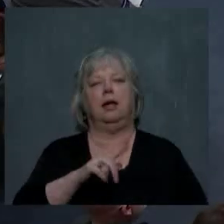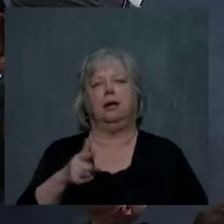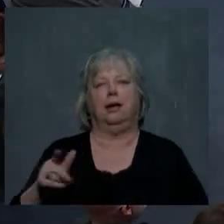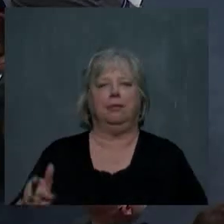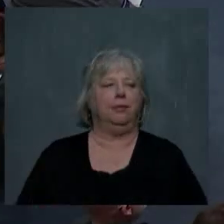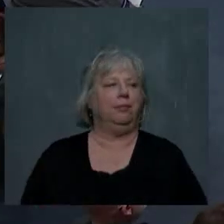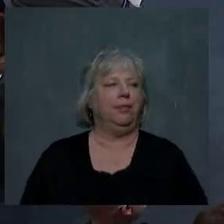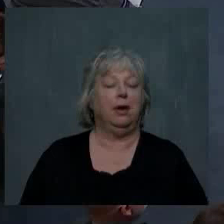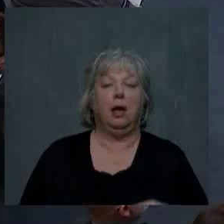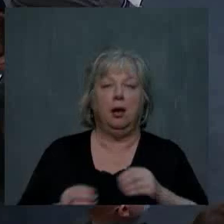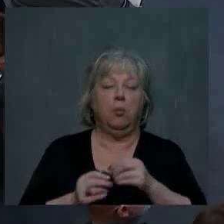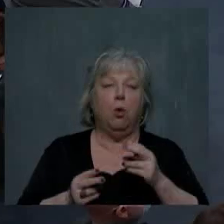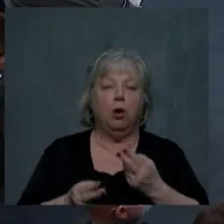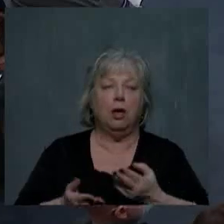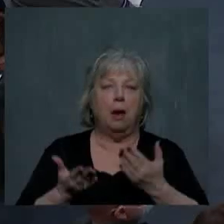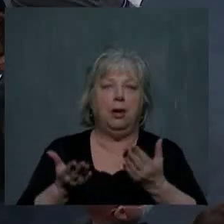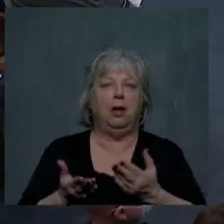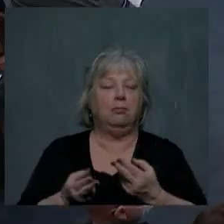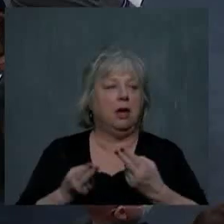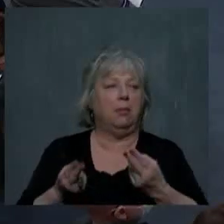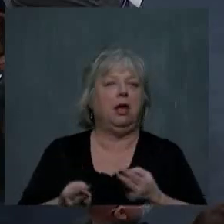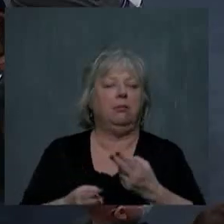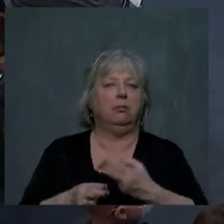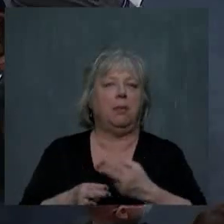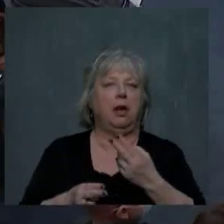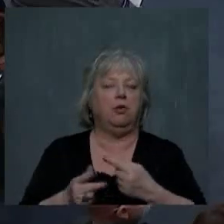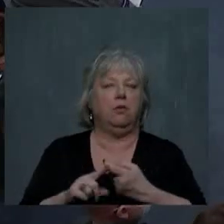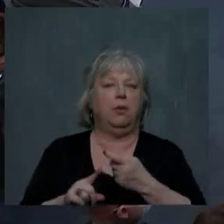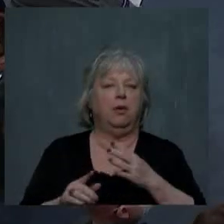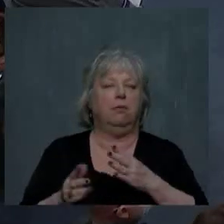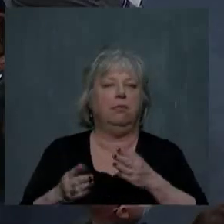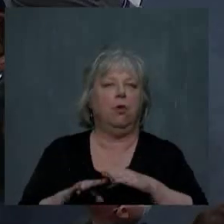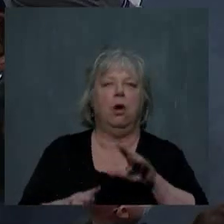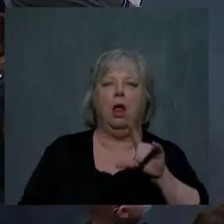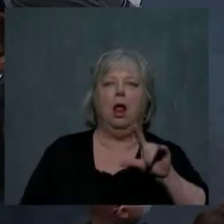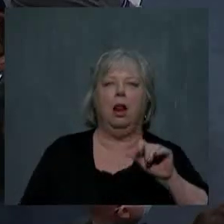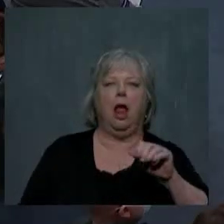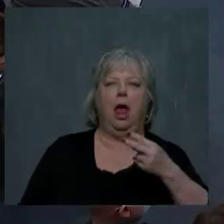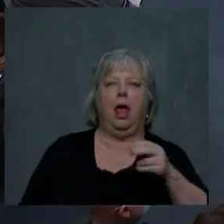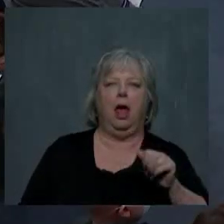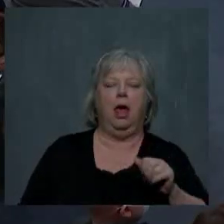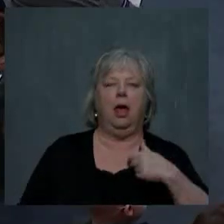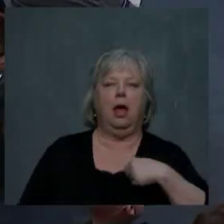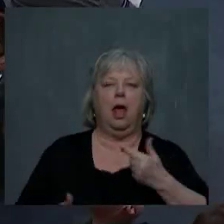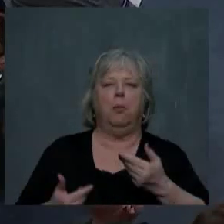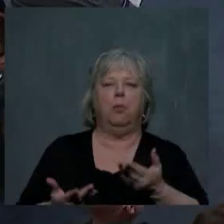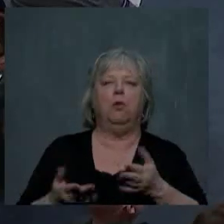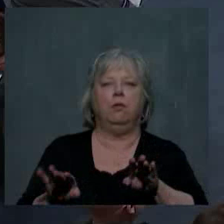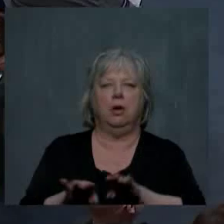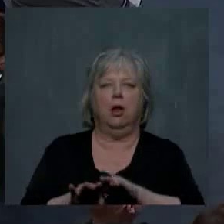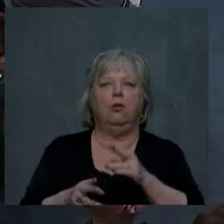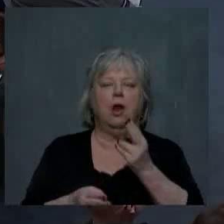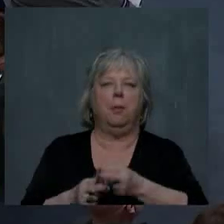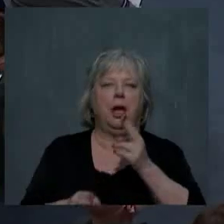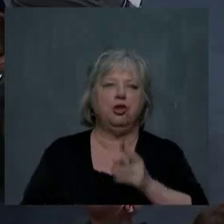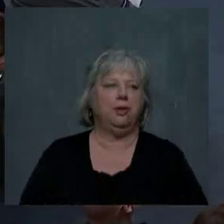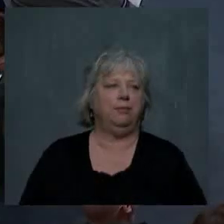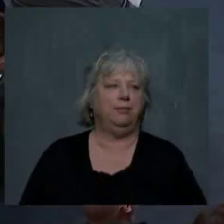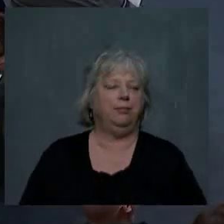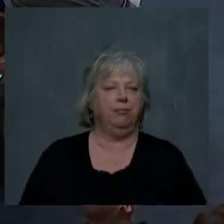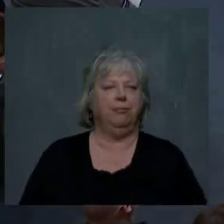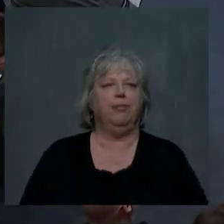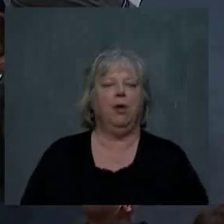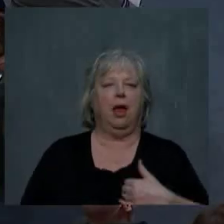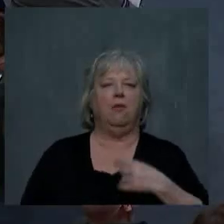Second. Any other nominations from the floor? I move the nomination cease. I'll Okay. second. All right. We have